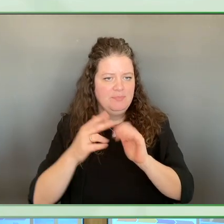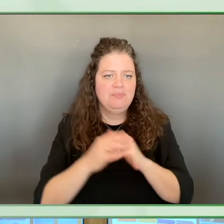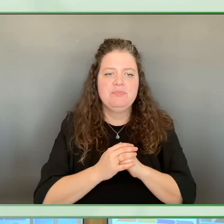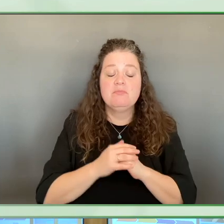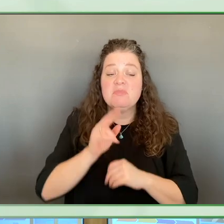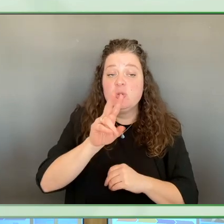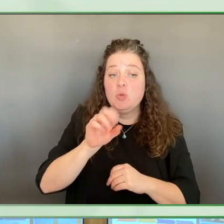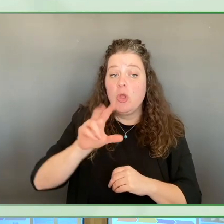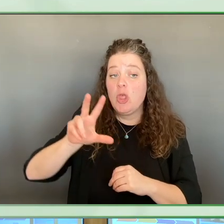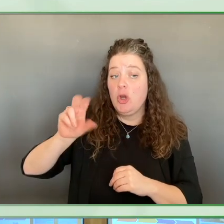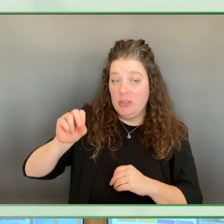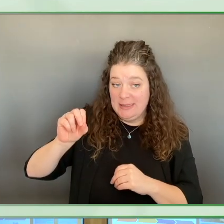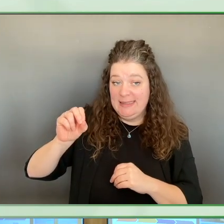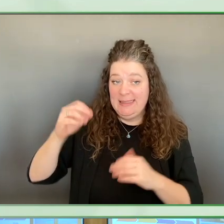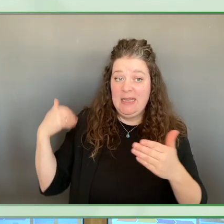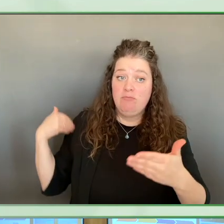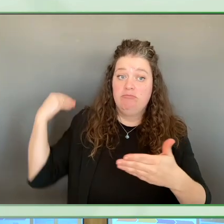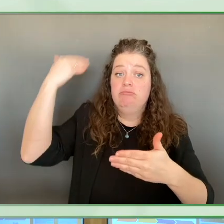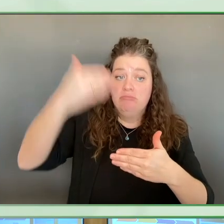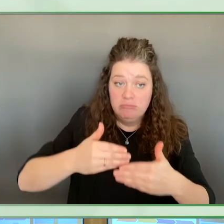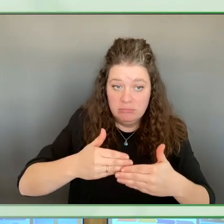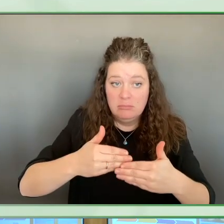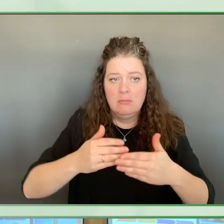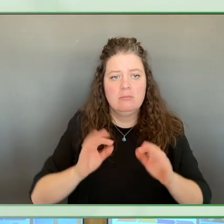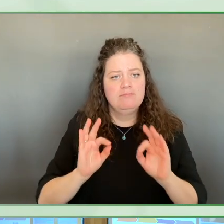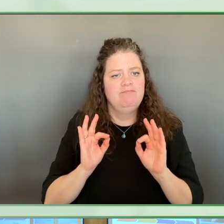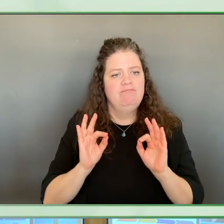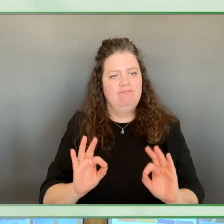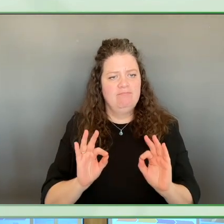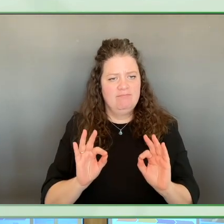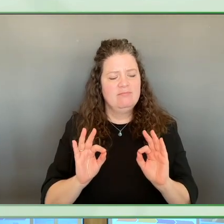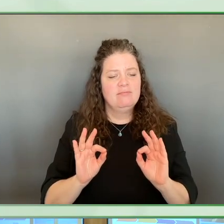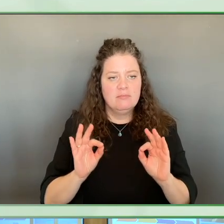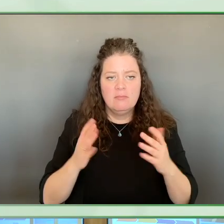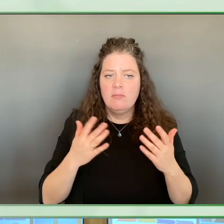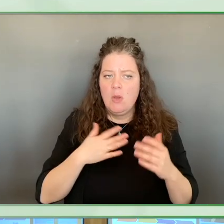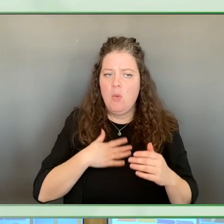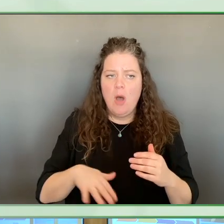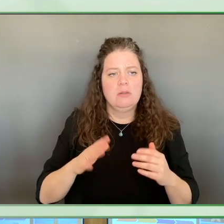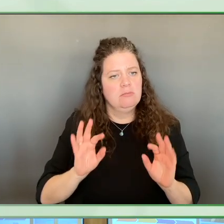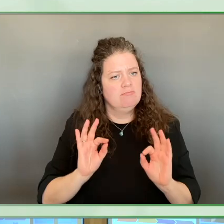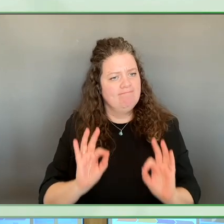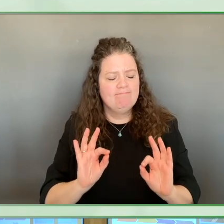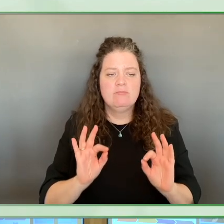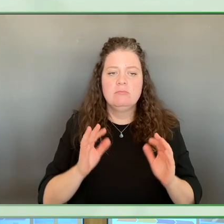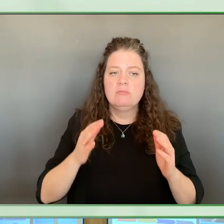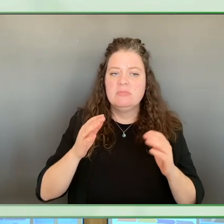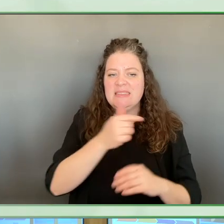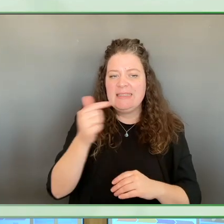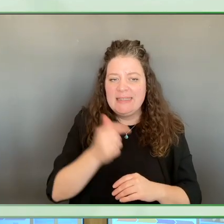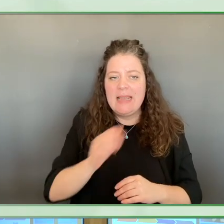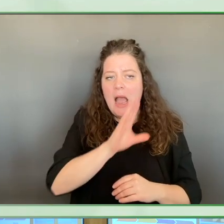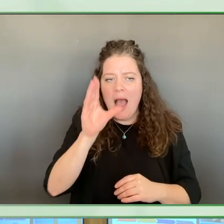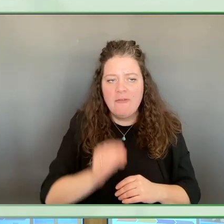we contribute to a ripe and financially independent AT industry in Tanzania and Africa that